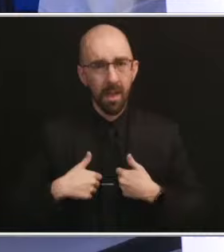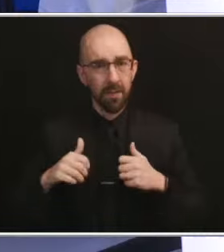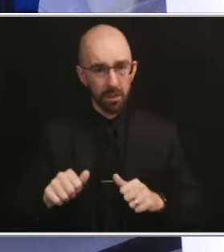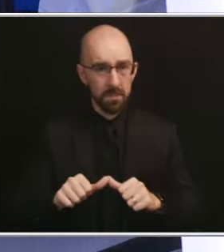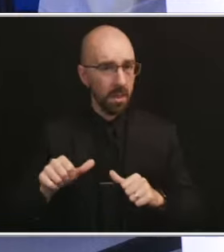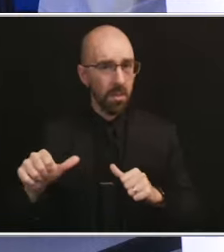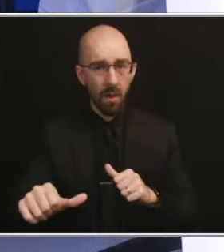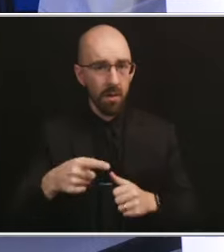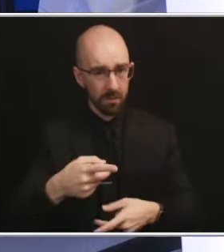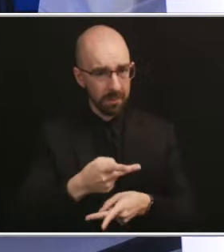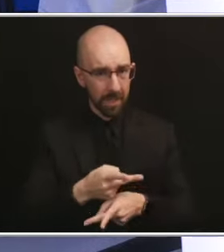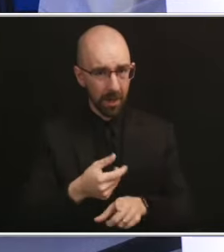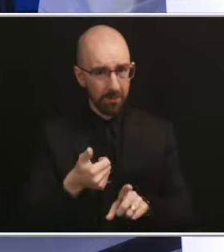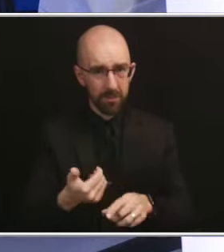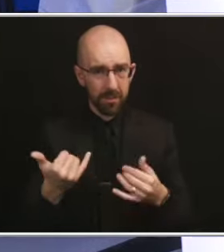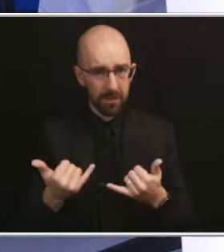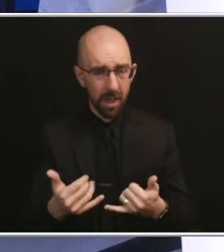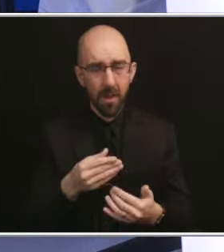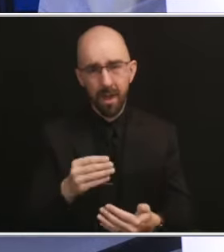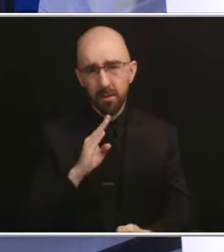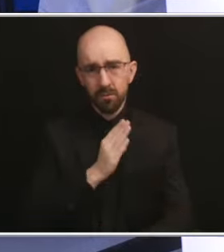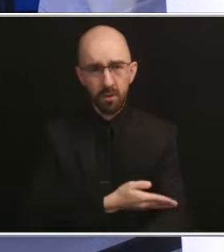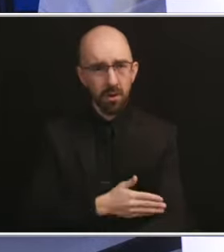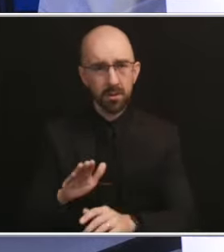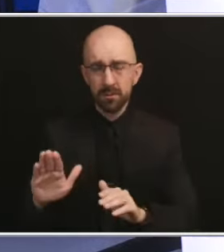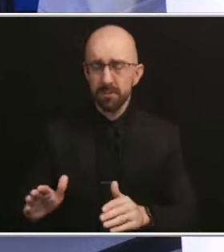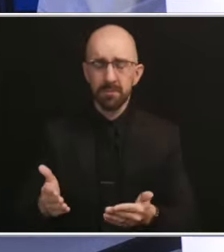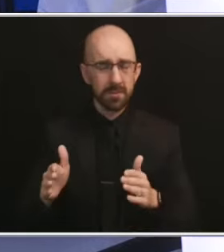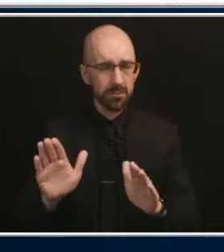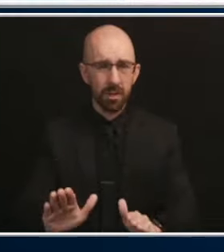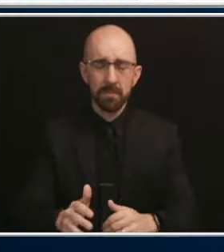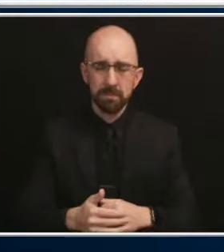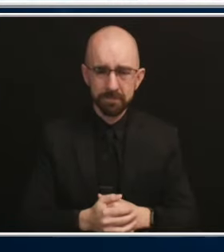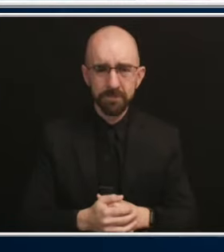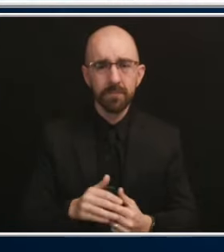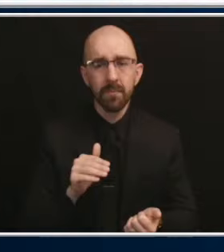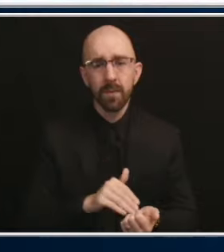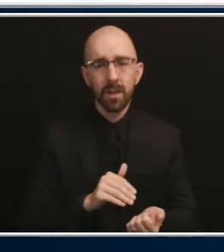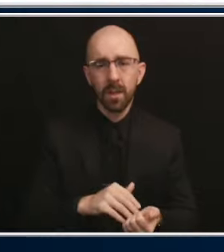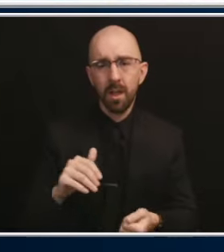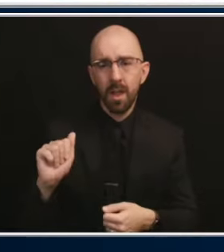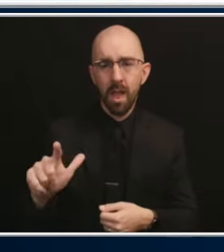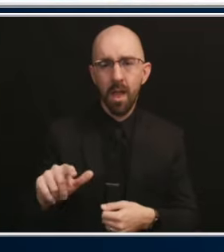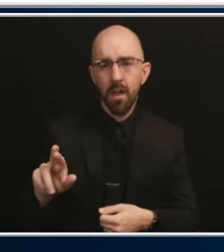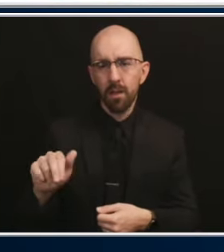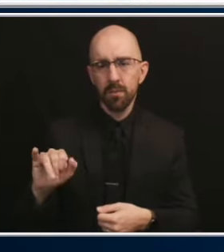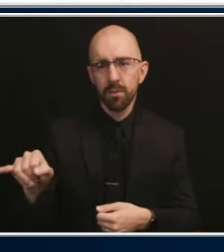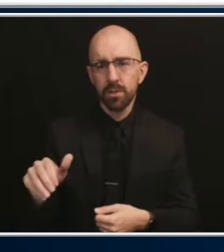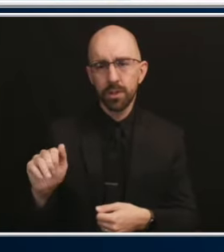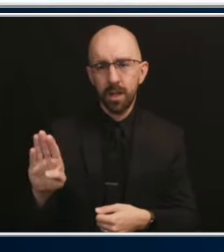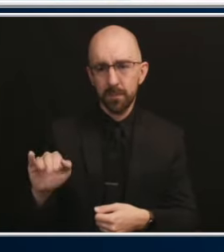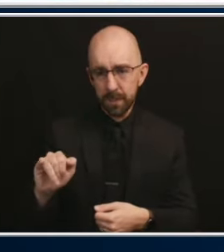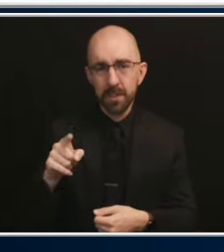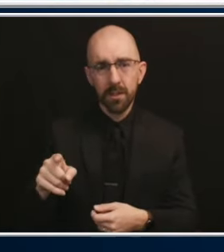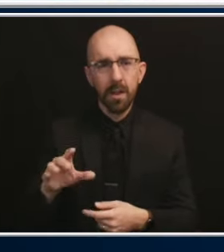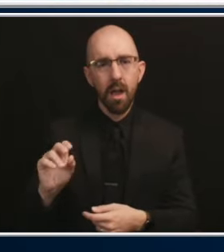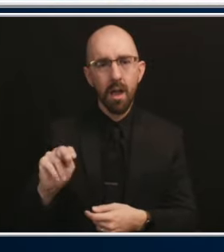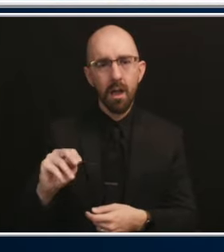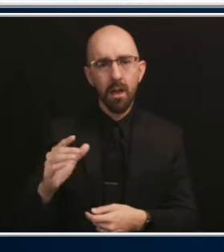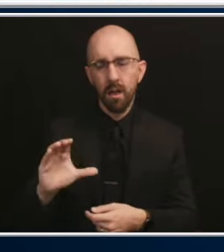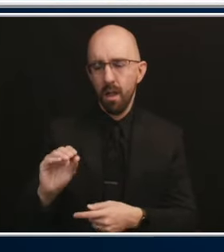of yourself and that of your daughter. That's great. All right, Dr. Al Rajabi, you're a medical oncologist, and you do a lot of GI cancer